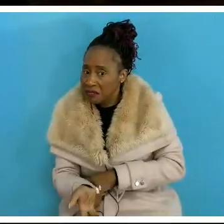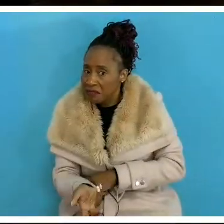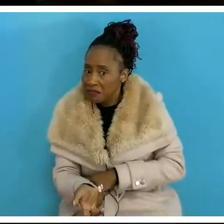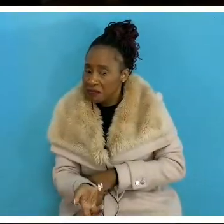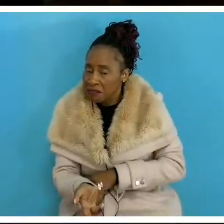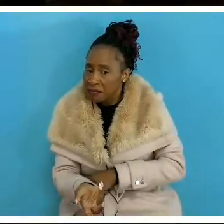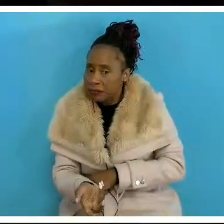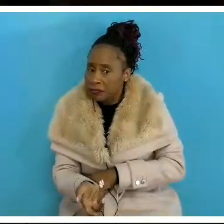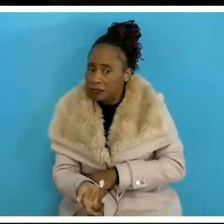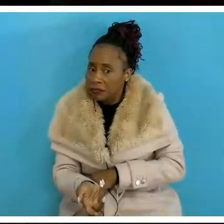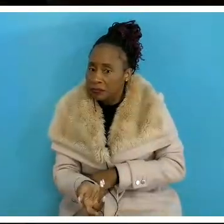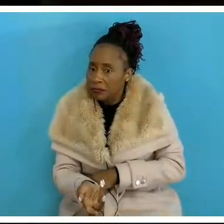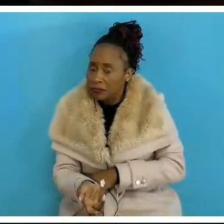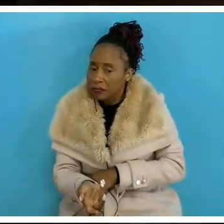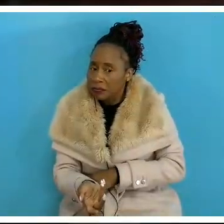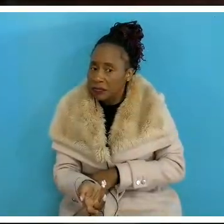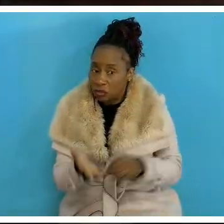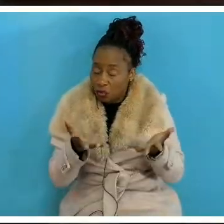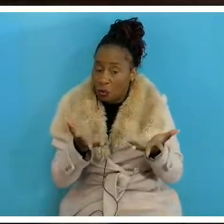Is it another tick?